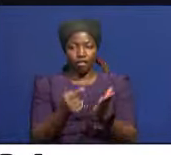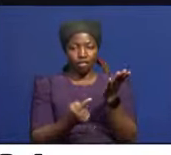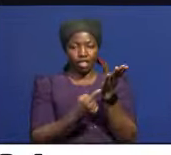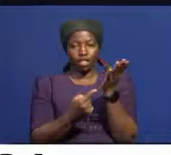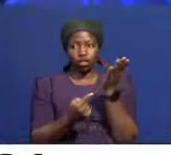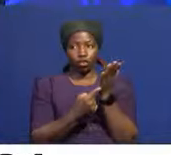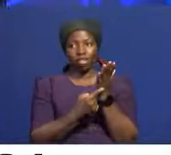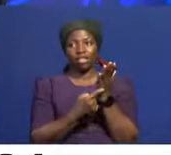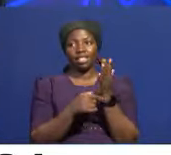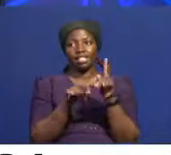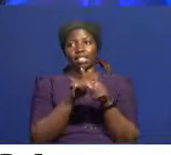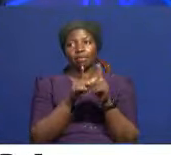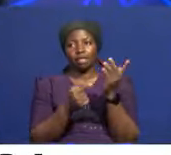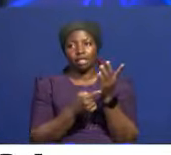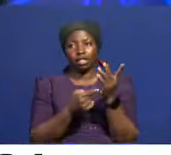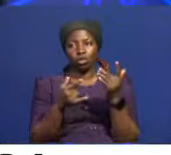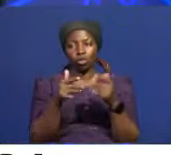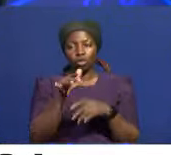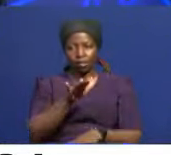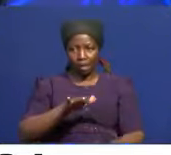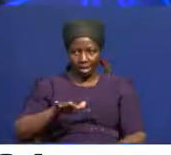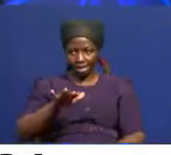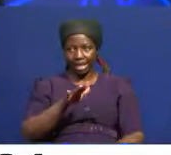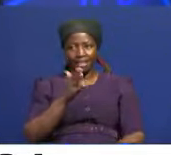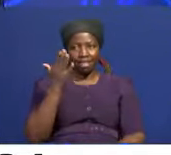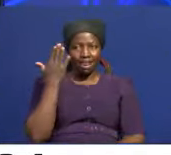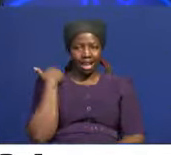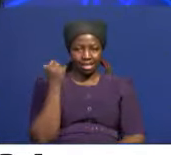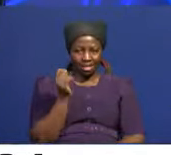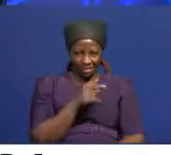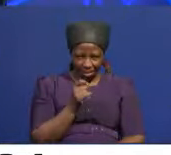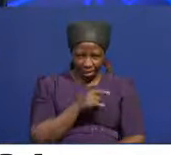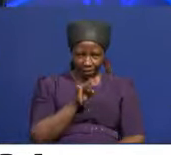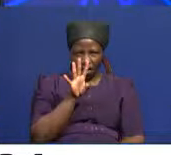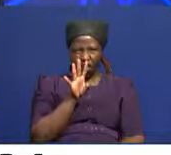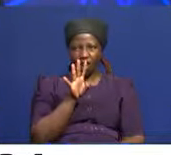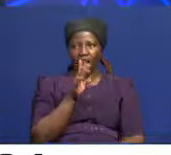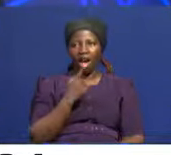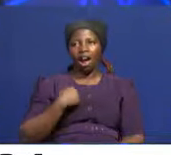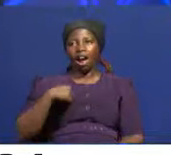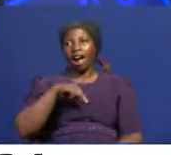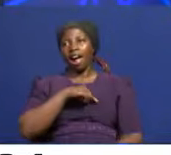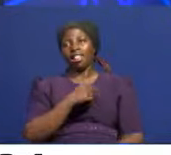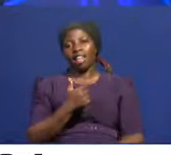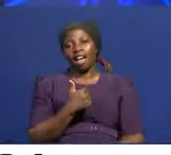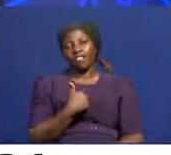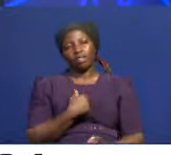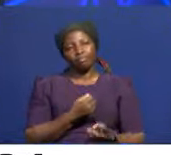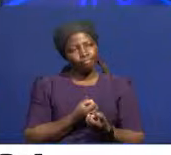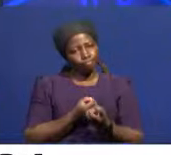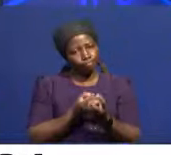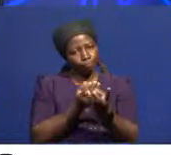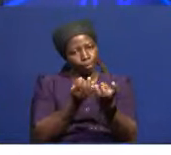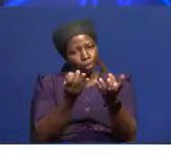technology and the digital space, in the last 4 months, we have distributed